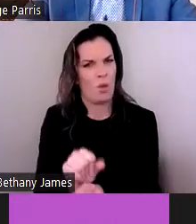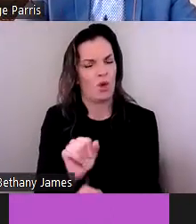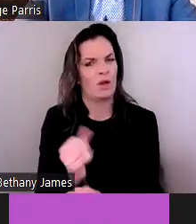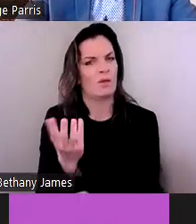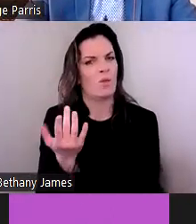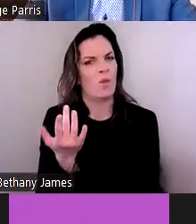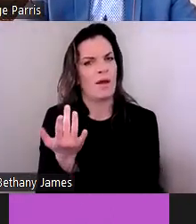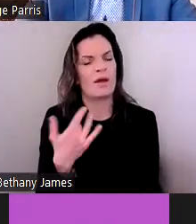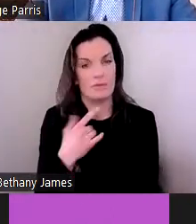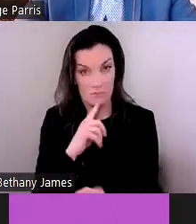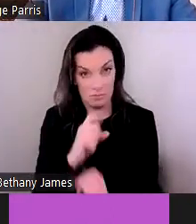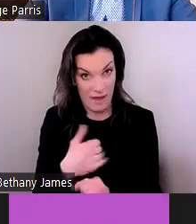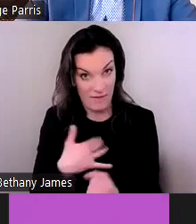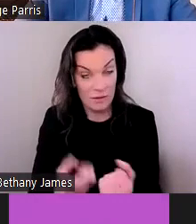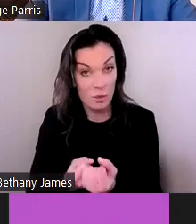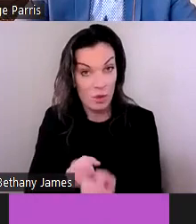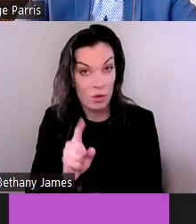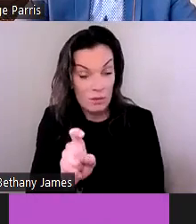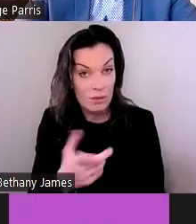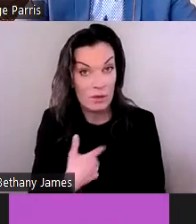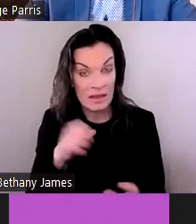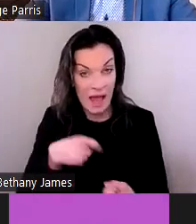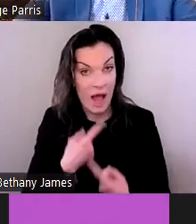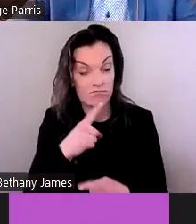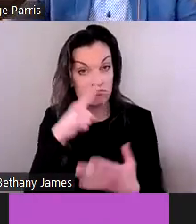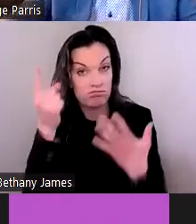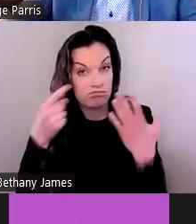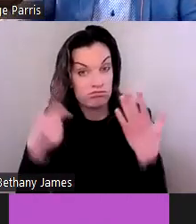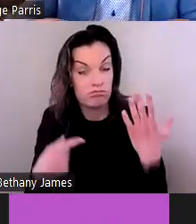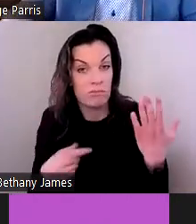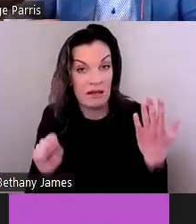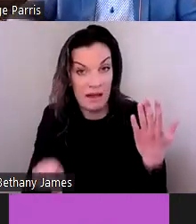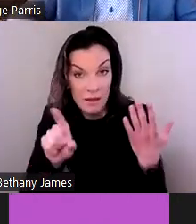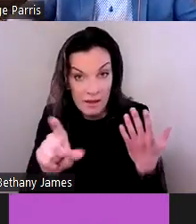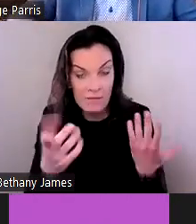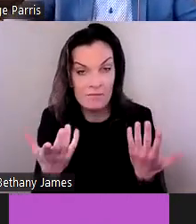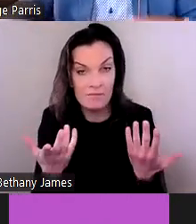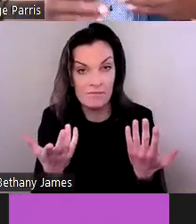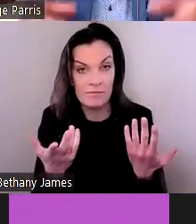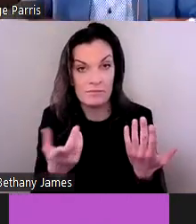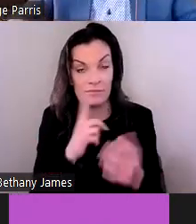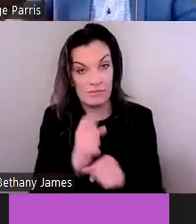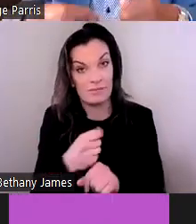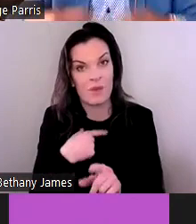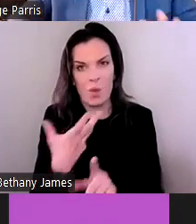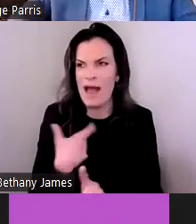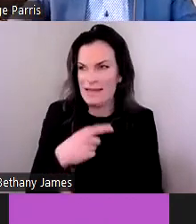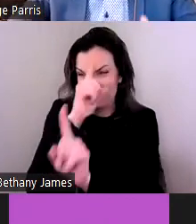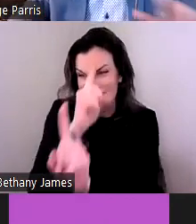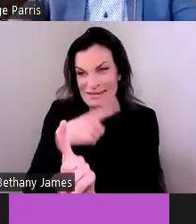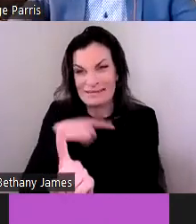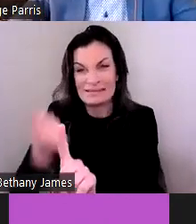getting support to accomplish our goals and to reach our targets? So those are things